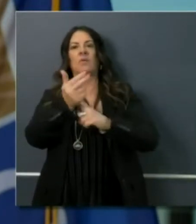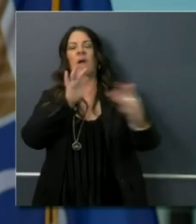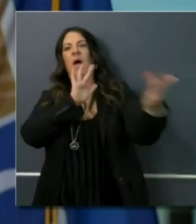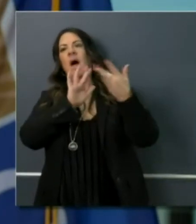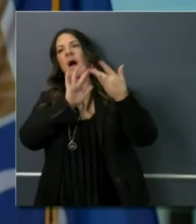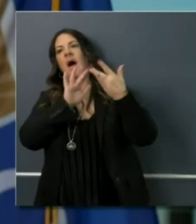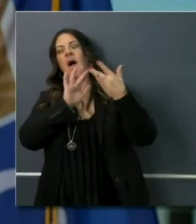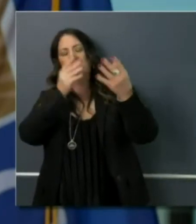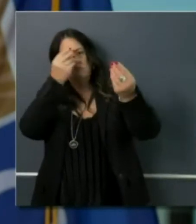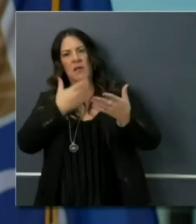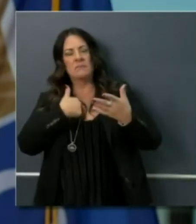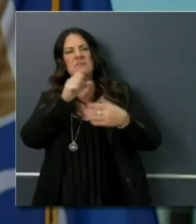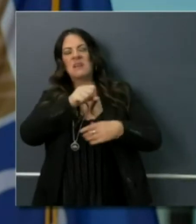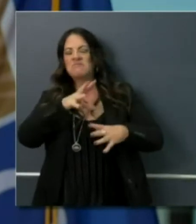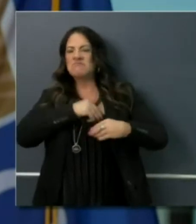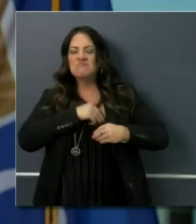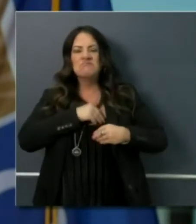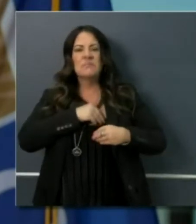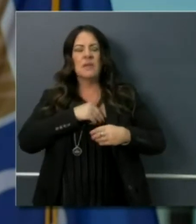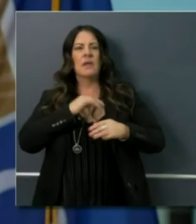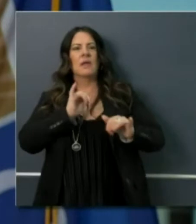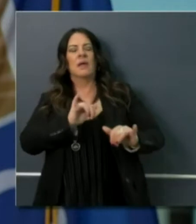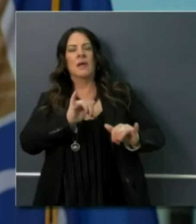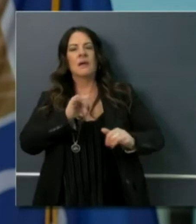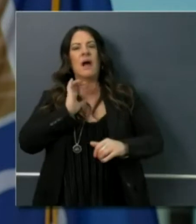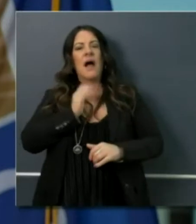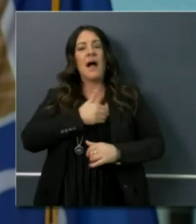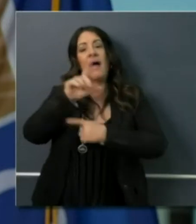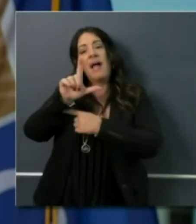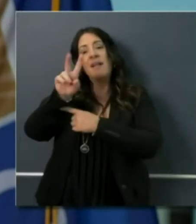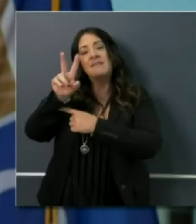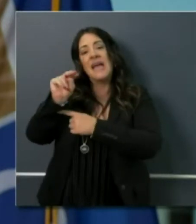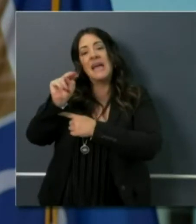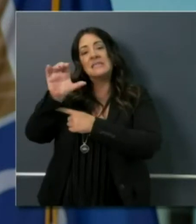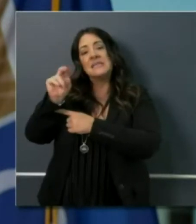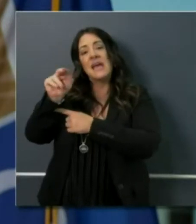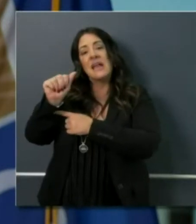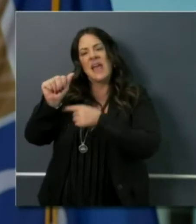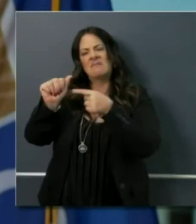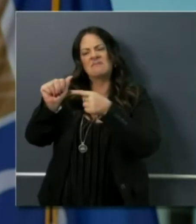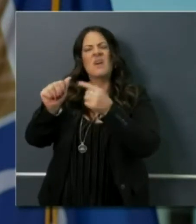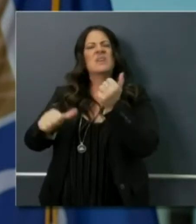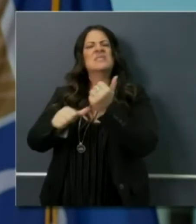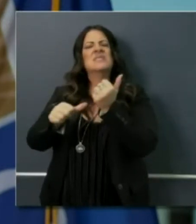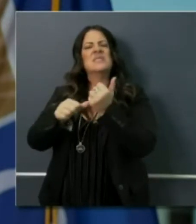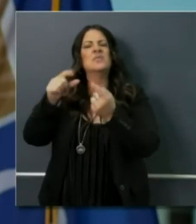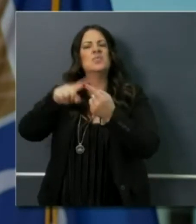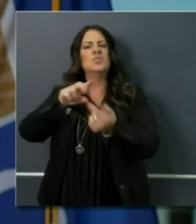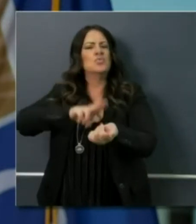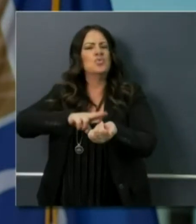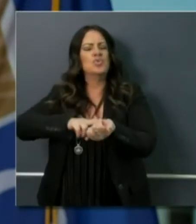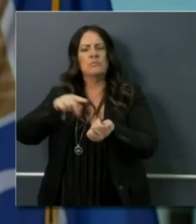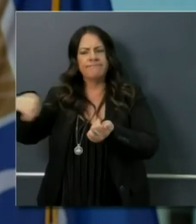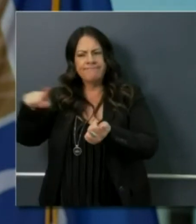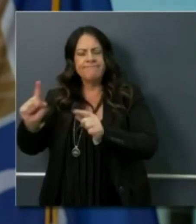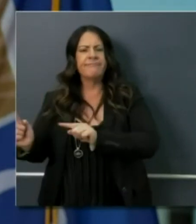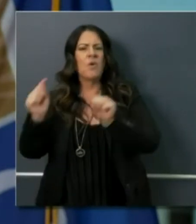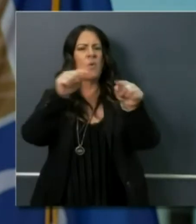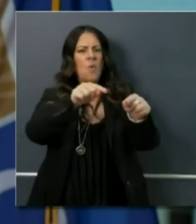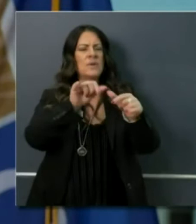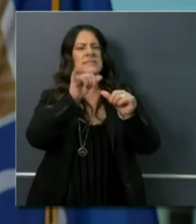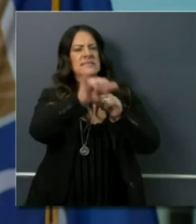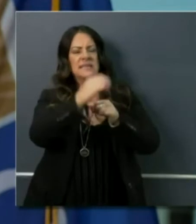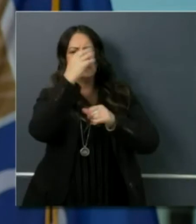particular, are focusing on our LVNs and our CNAs. And we want to go beyond just the hotel accommodations. We are